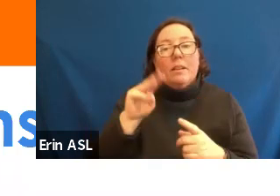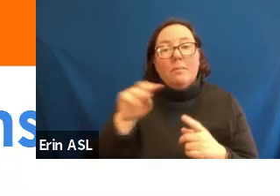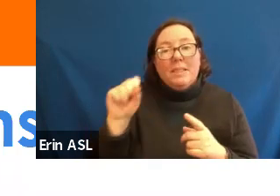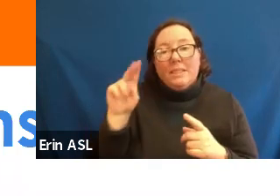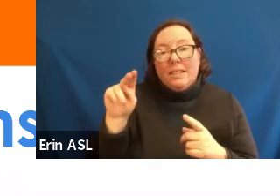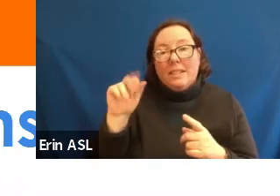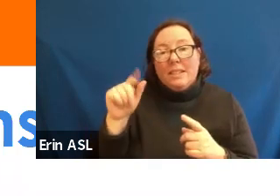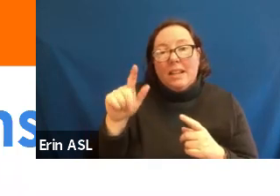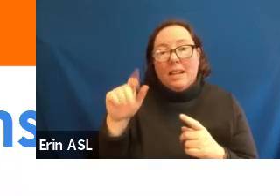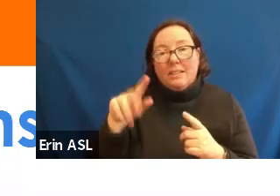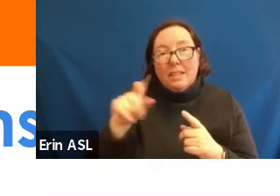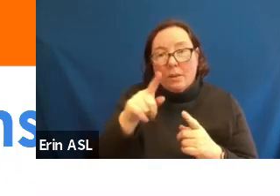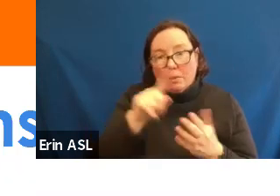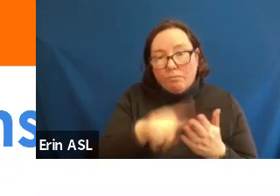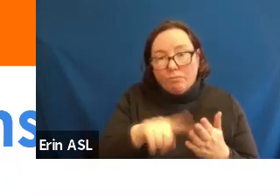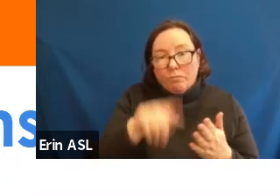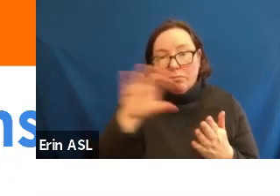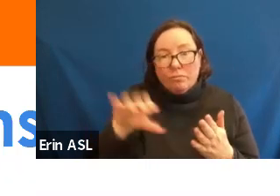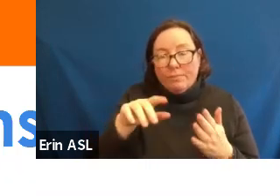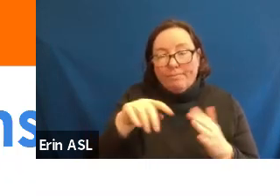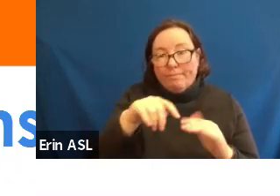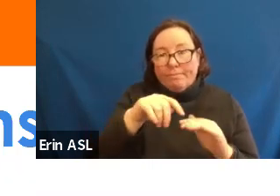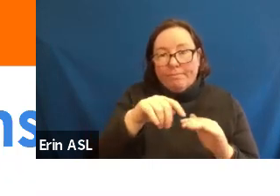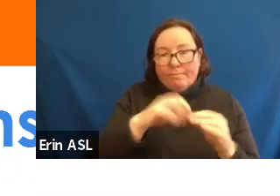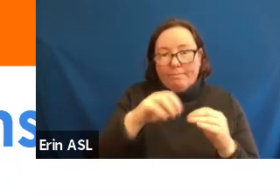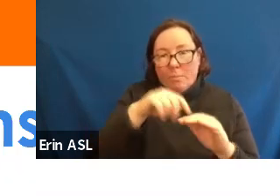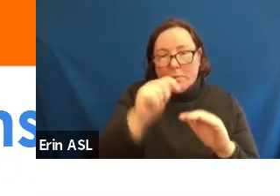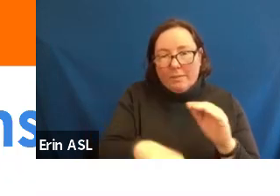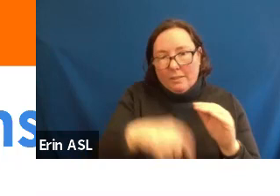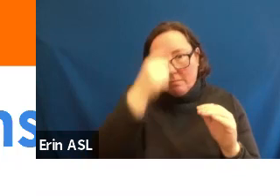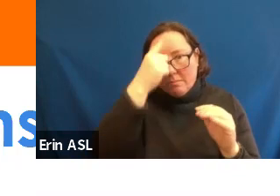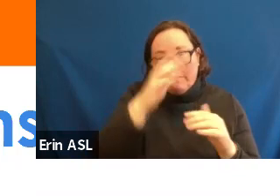to add. I'm certainly not a deep expert, but.